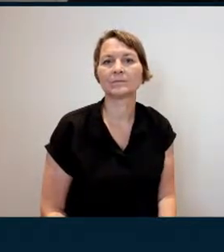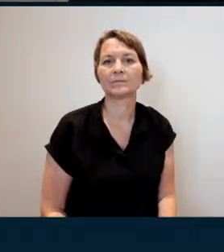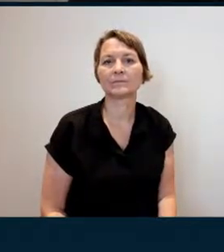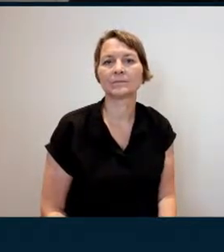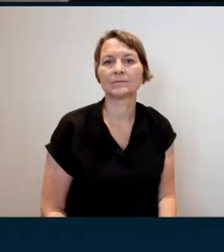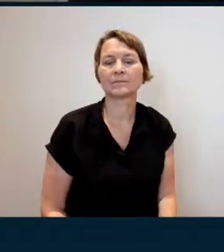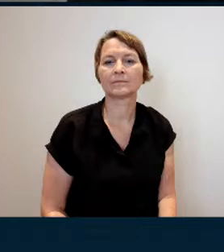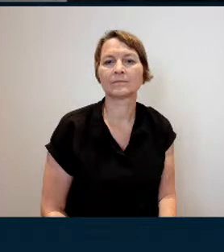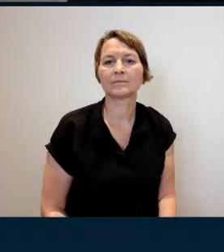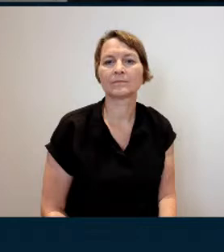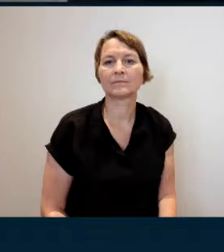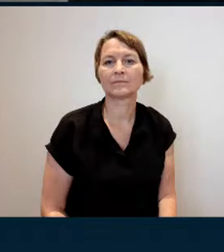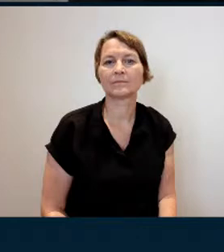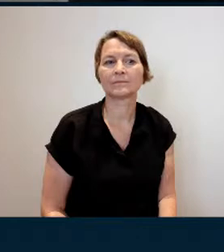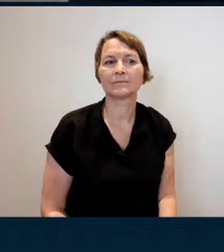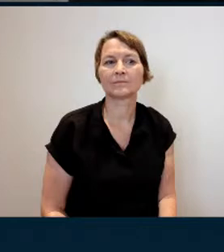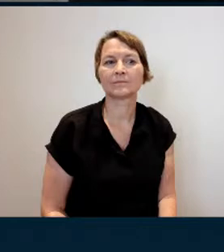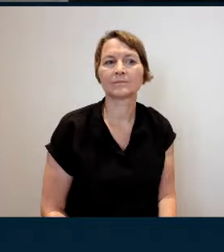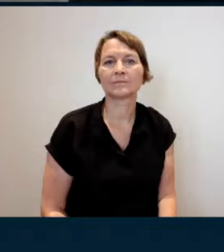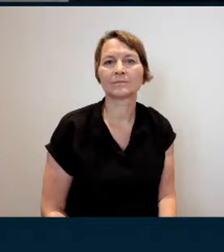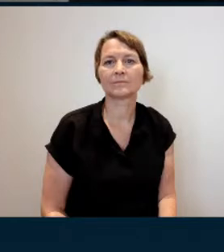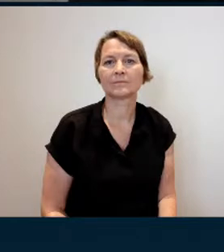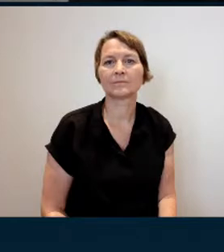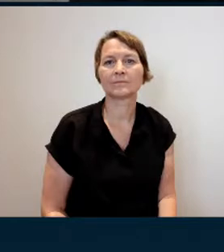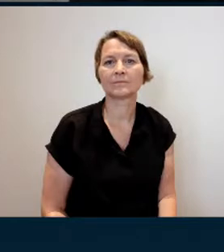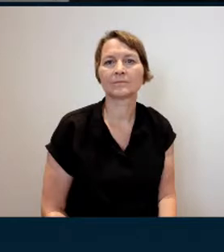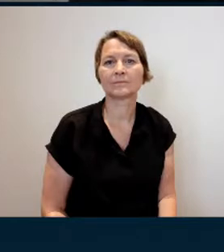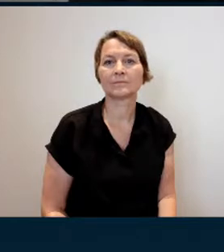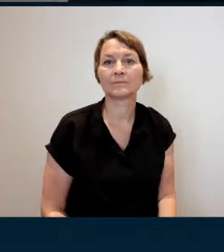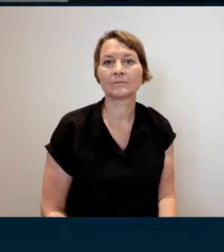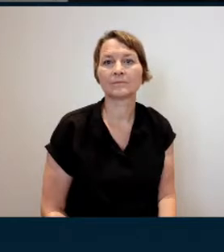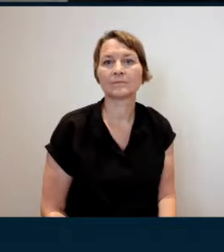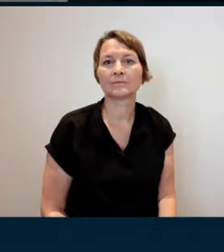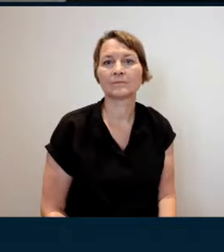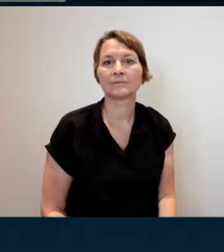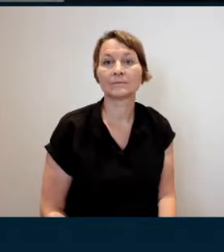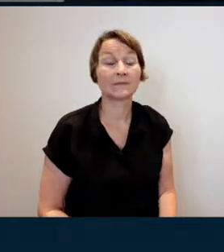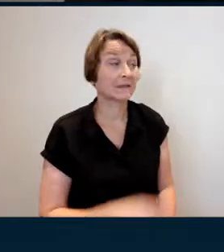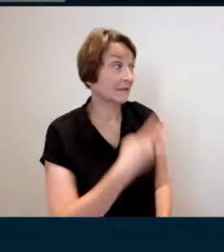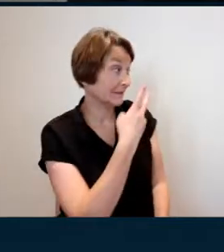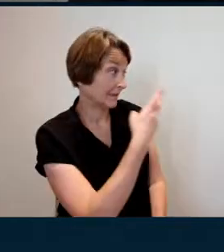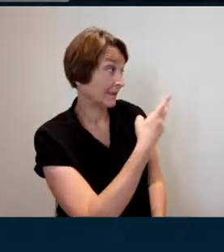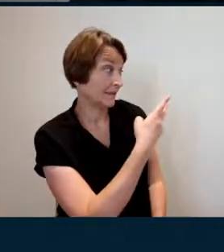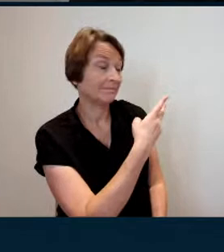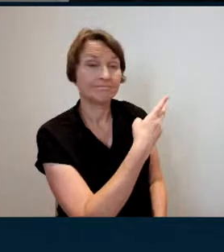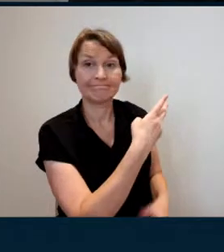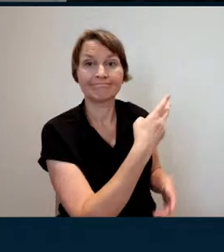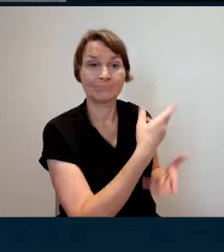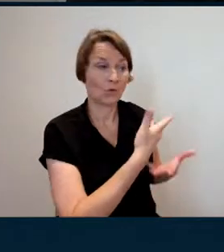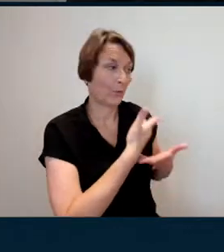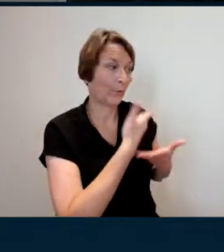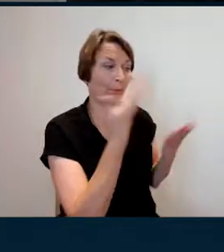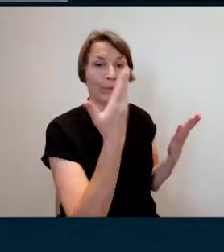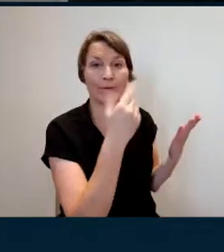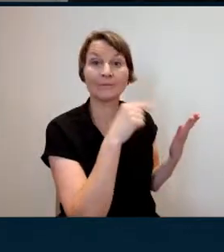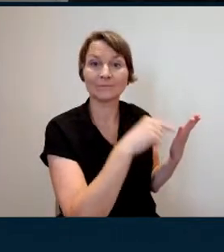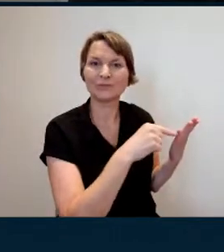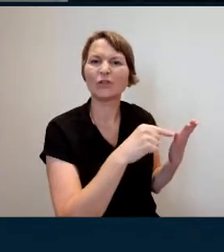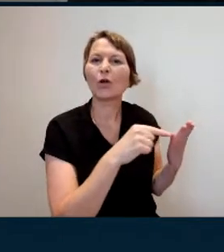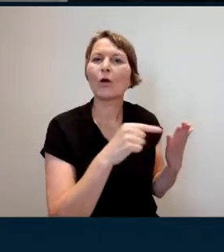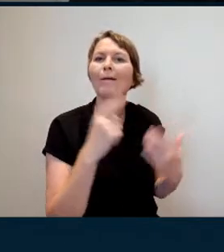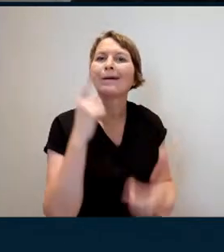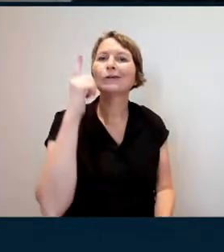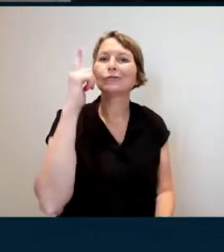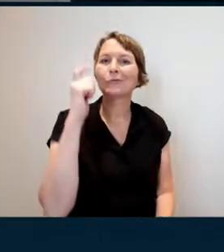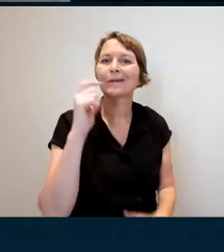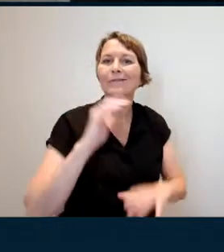And it's going to connect here, and I'm going to see here, and I see it's already gone. So the trigger has been done, and the first resource